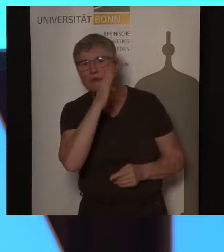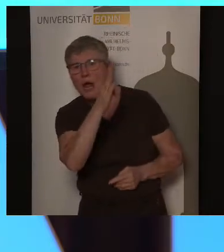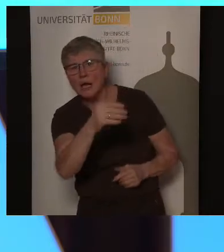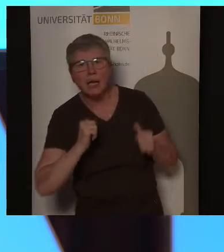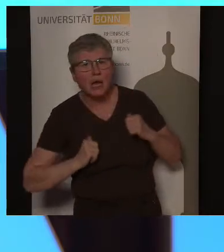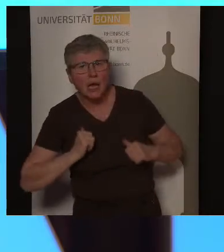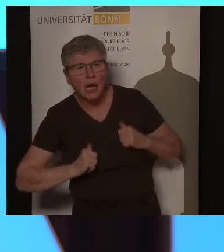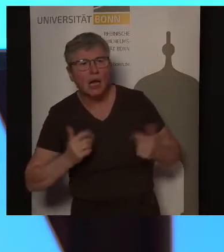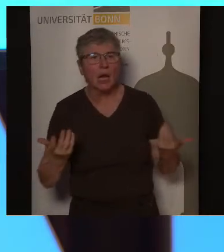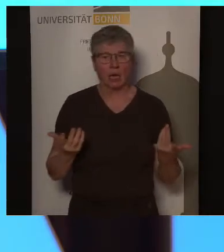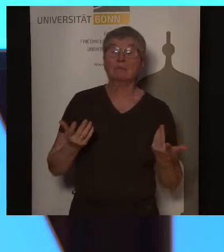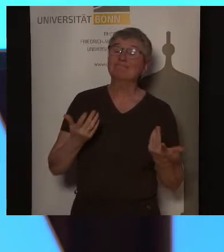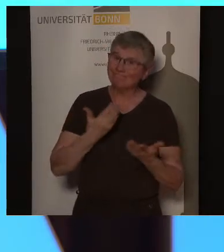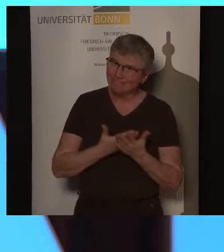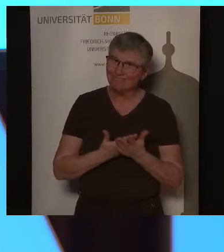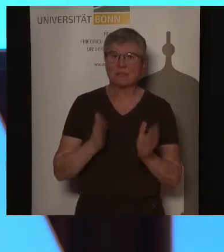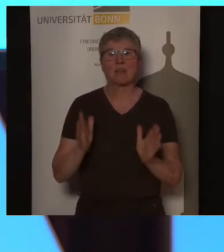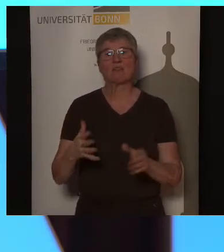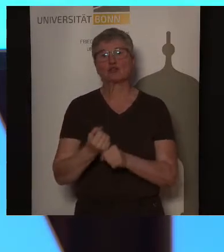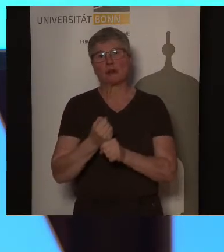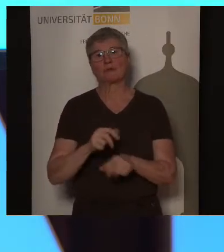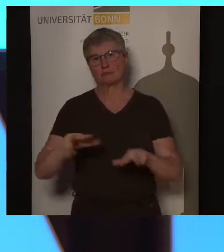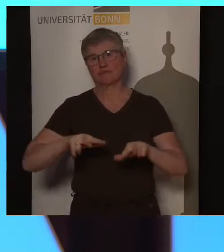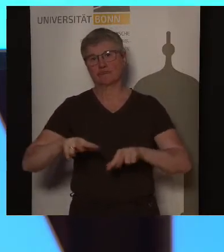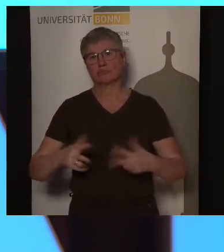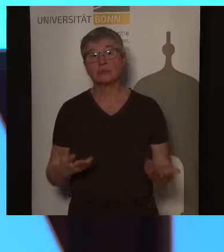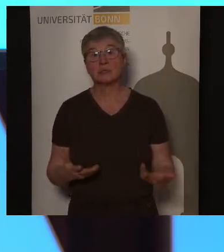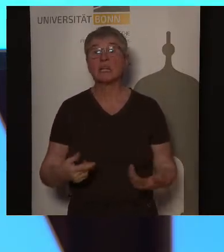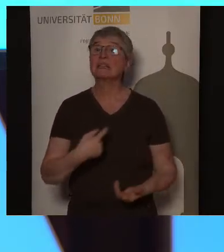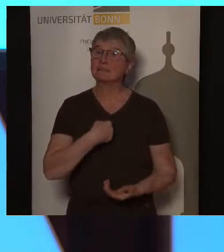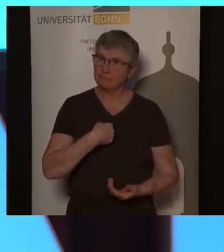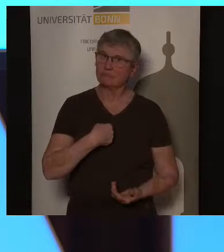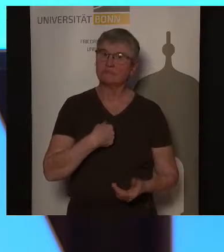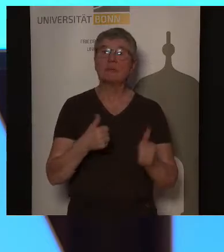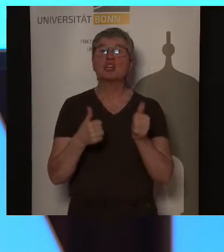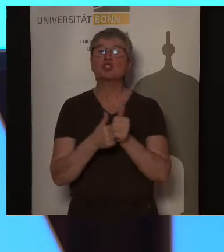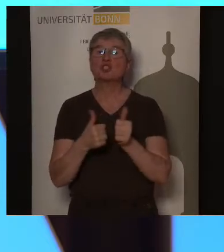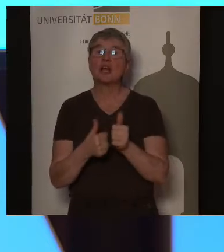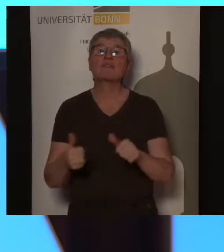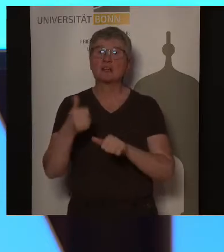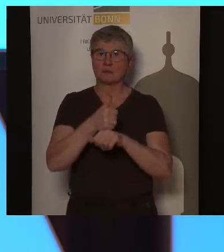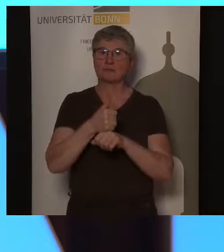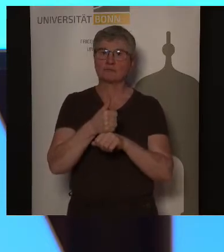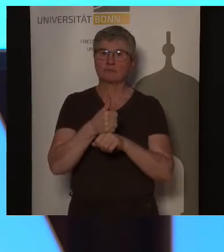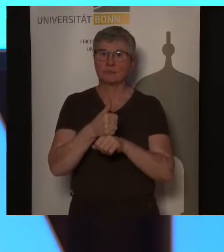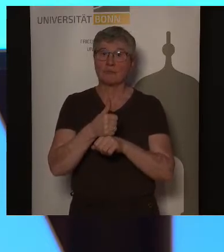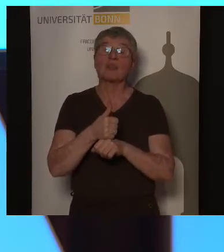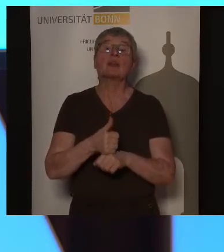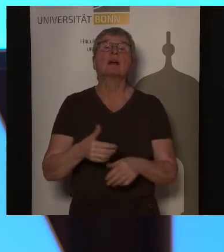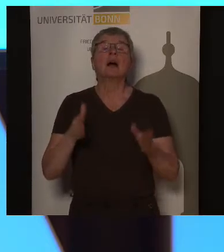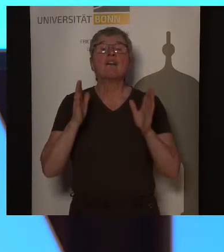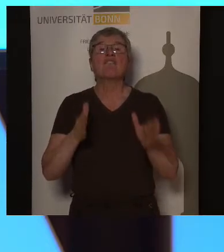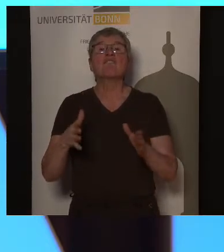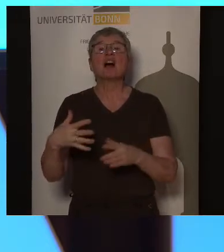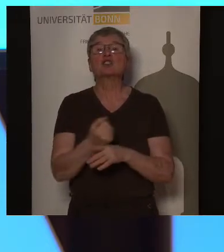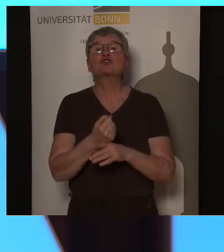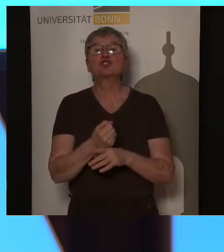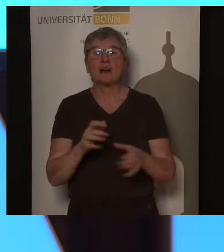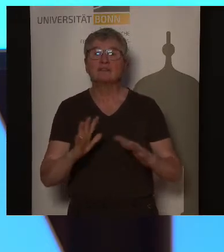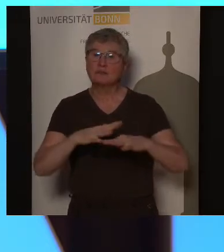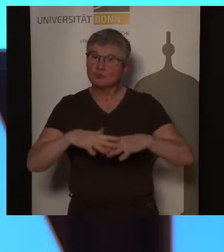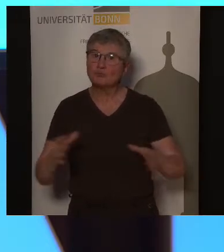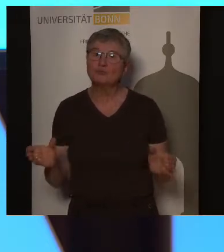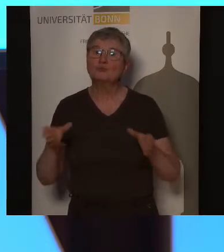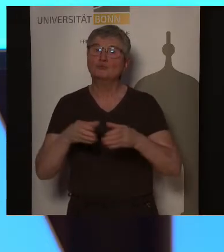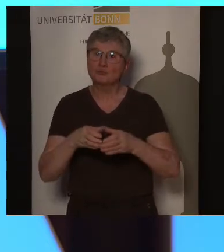said, rallies or pub crawls. This is what faculty student councils do, but we also give hands-on support. I'm